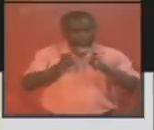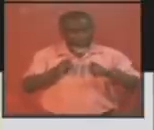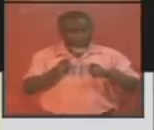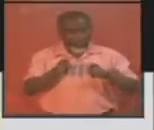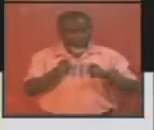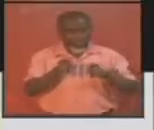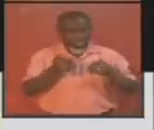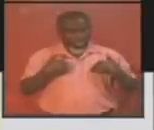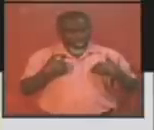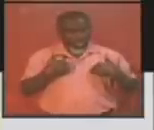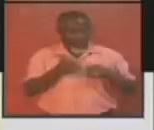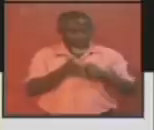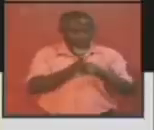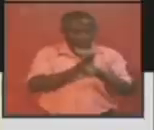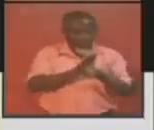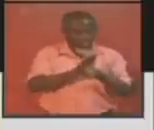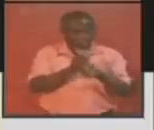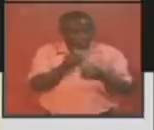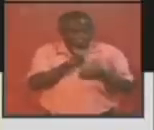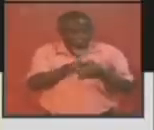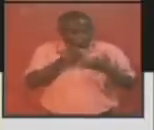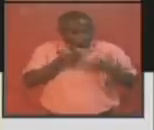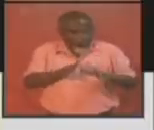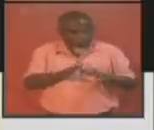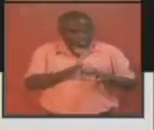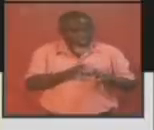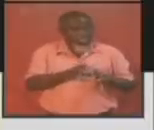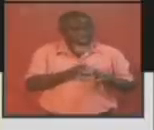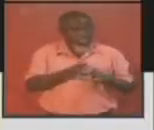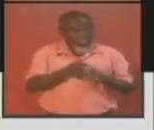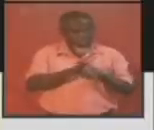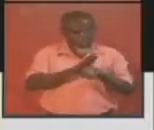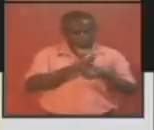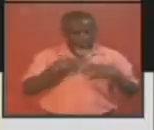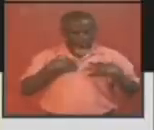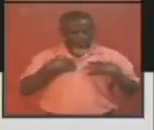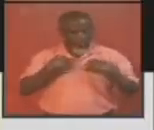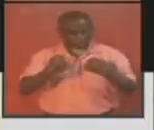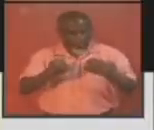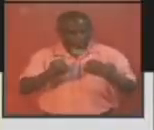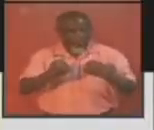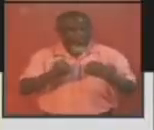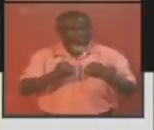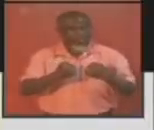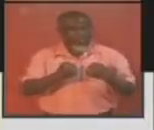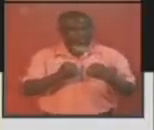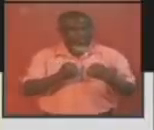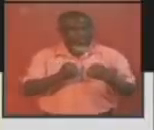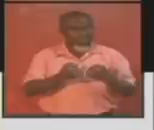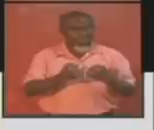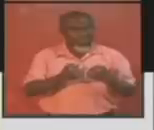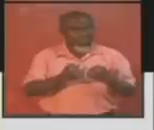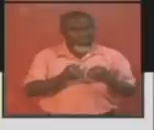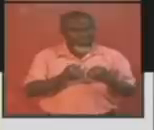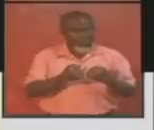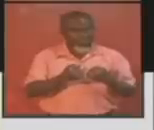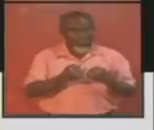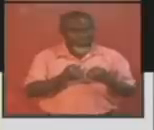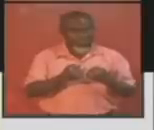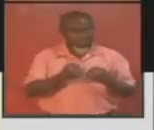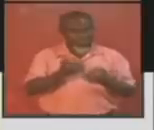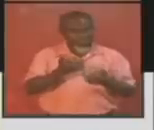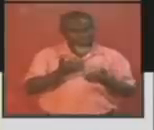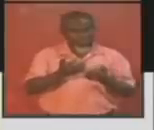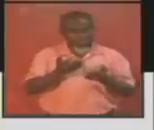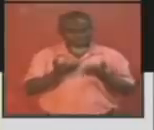or persons who have had COVID confirmed with the virus, and also persons who have maybe strong reason to suspect that they did indeed